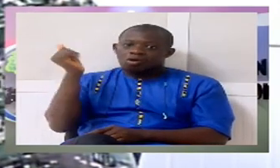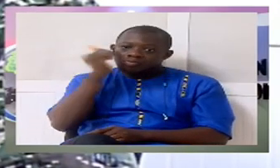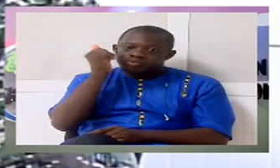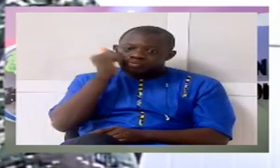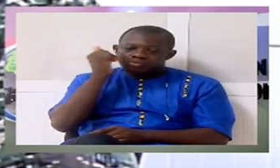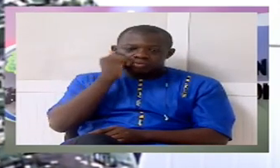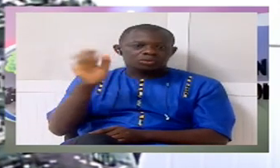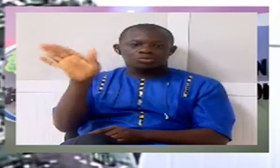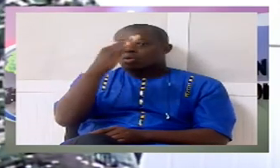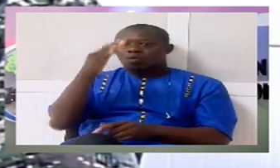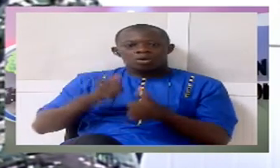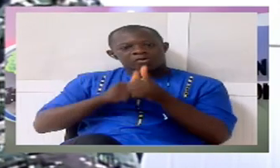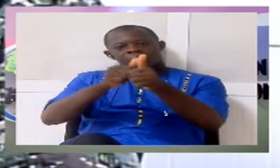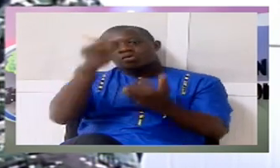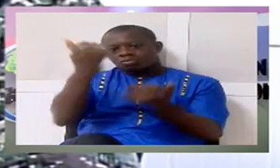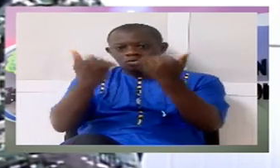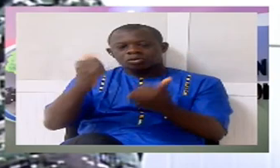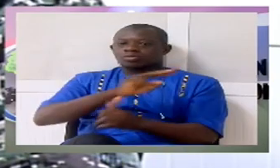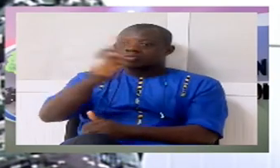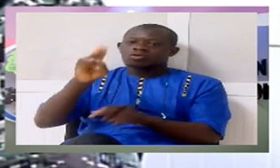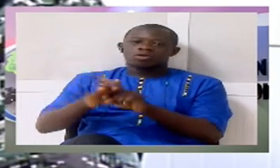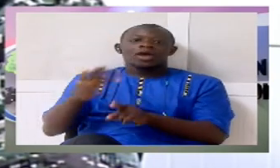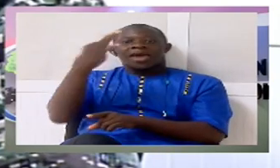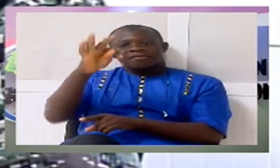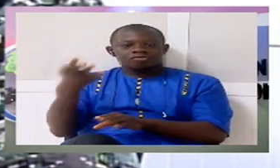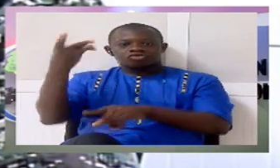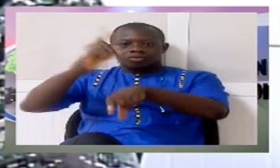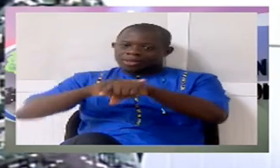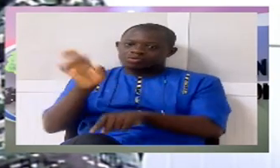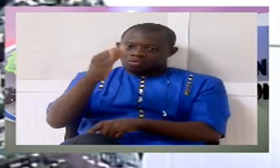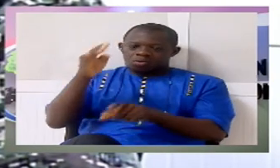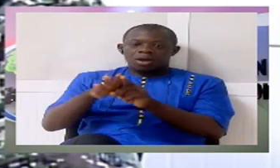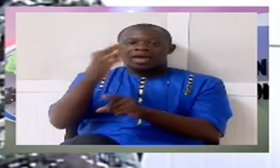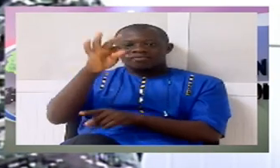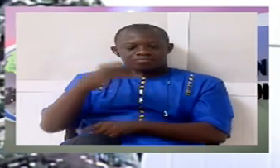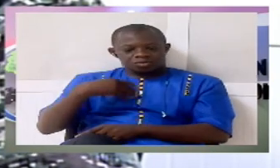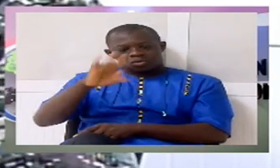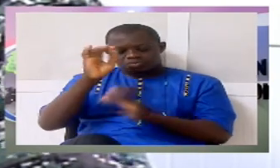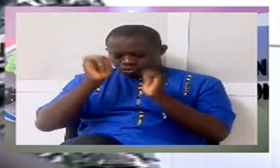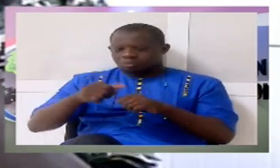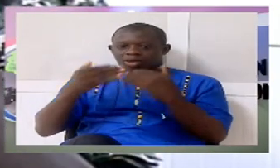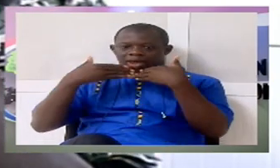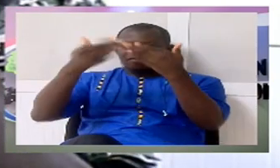That's what I'm telling you. I don't always go with because the